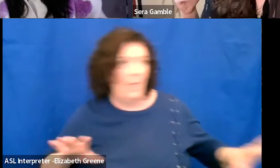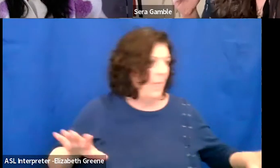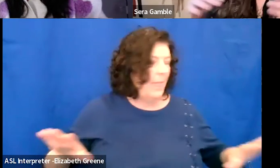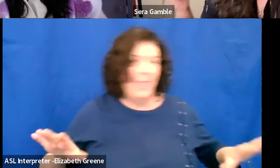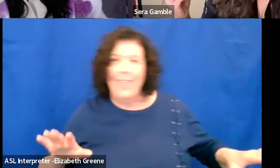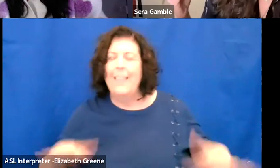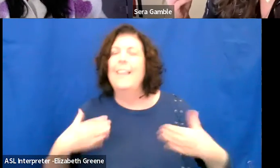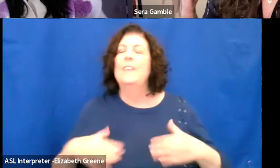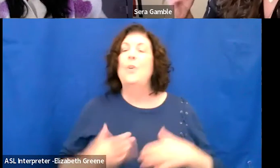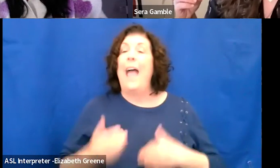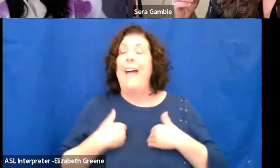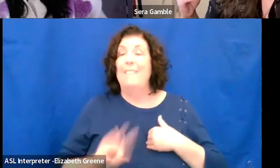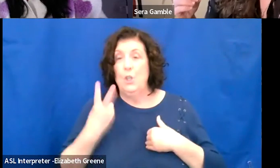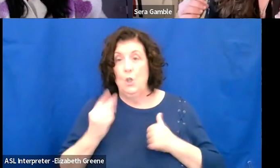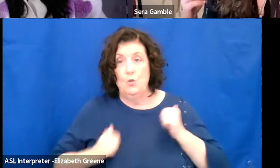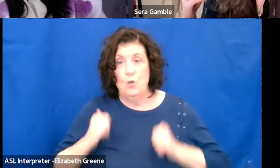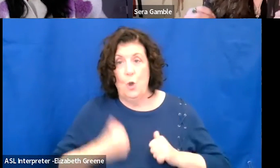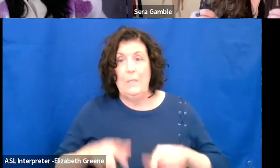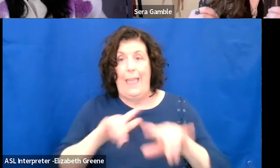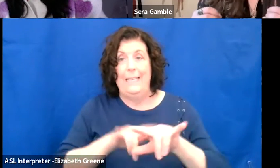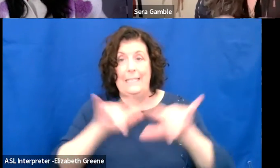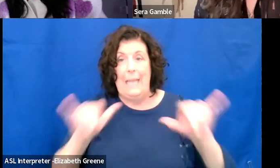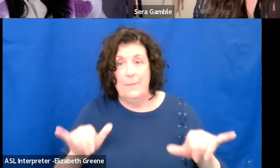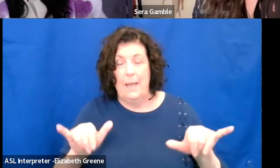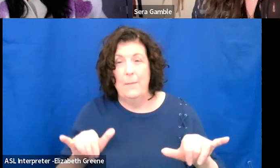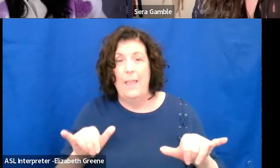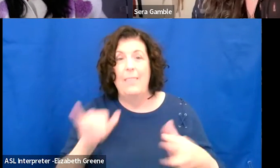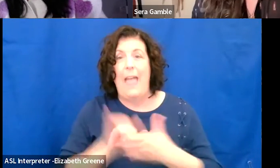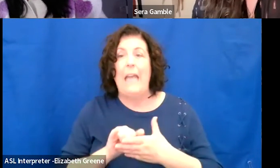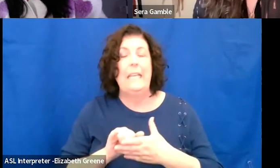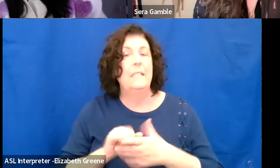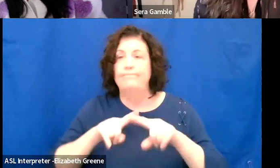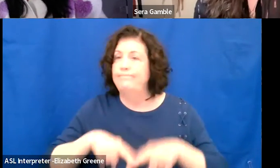this, having 2 shows at the same time is very much a function of having great partners.